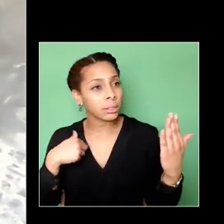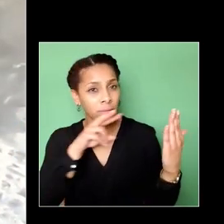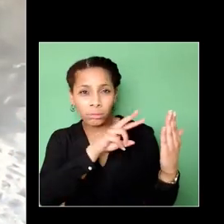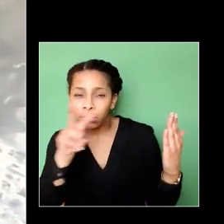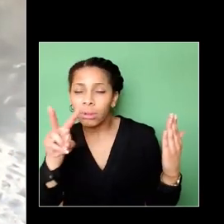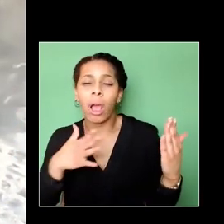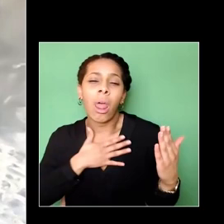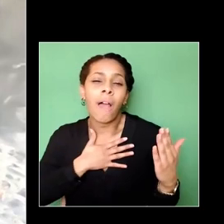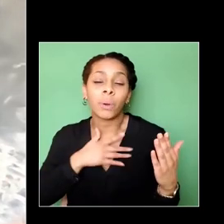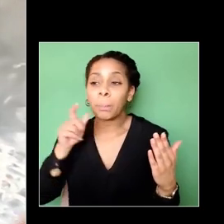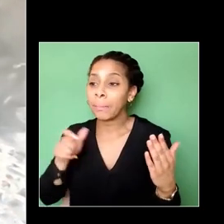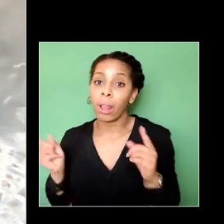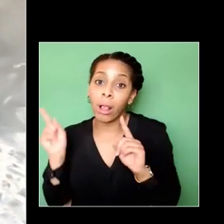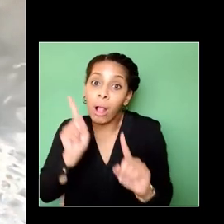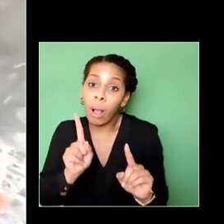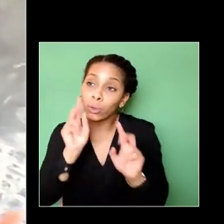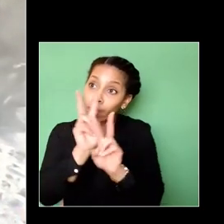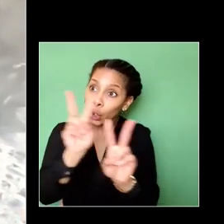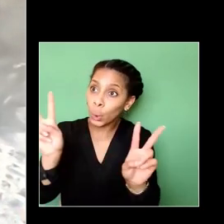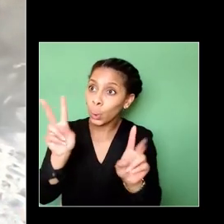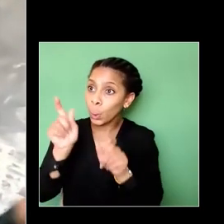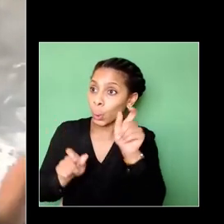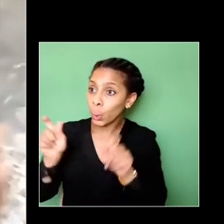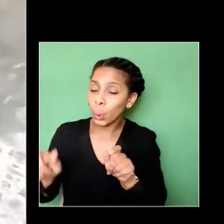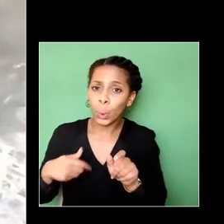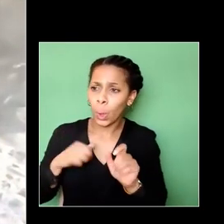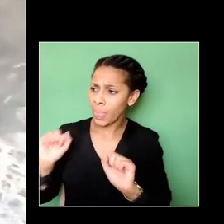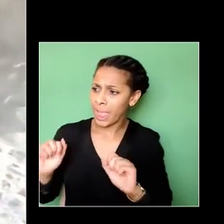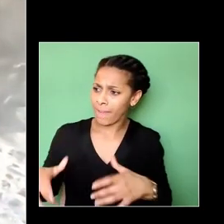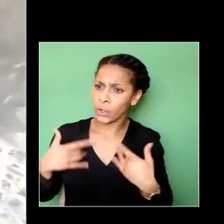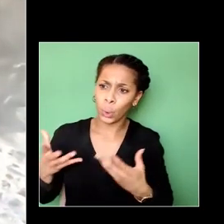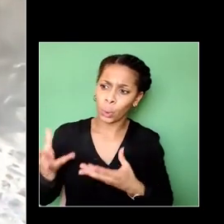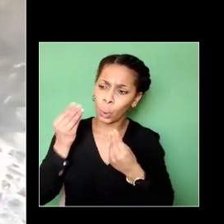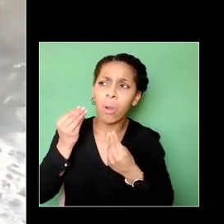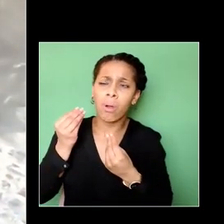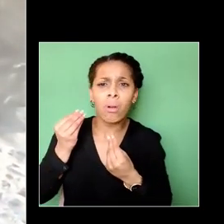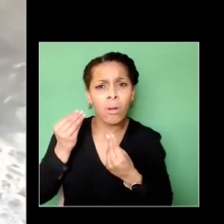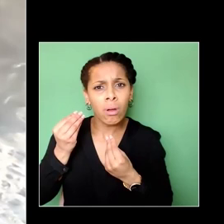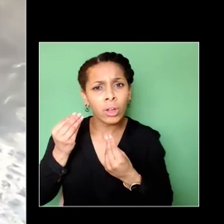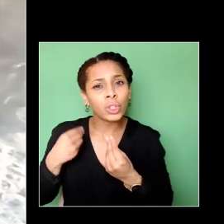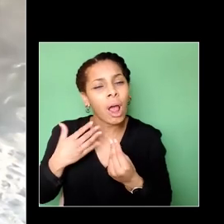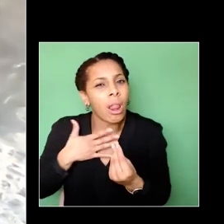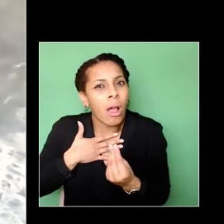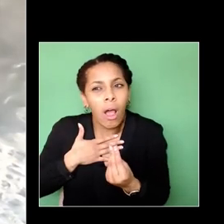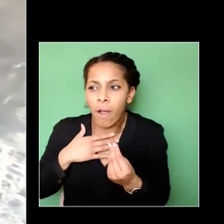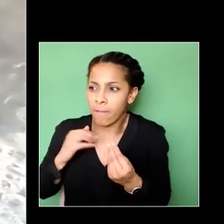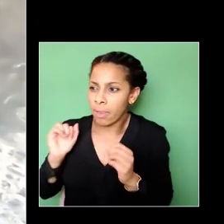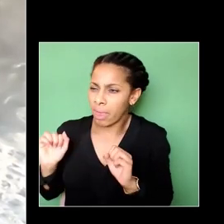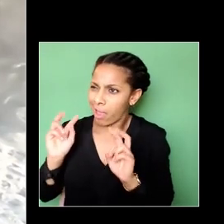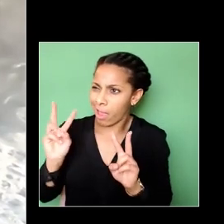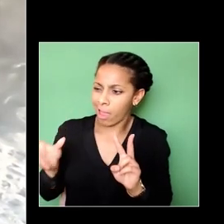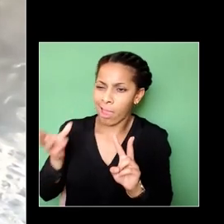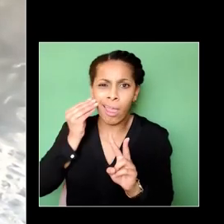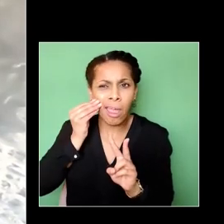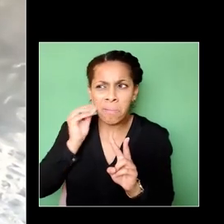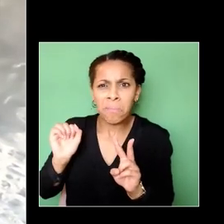Studio Museum, right? When we had a space and when we will again in the future, but to listen to people. And I can remember one day